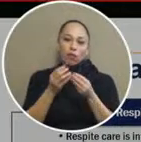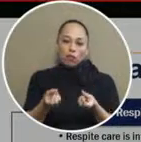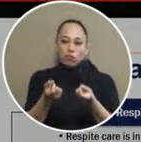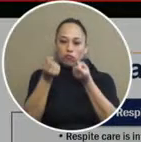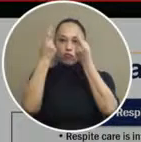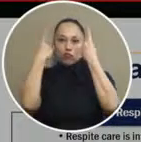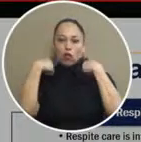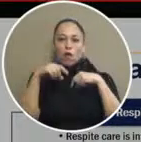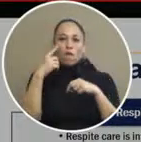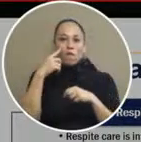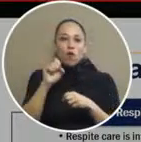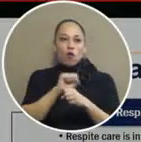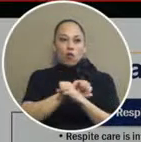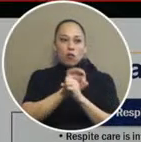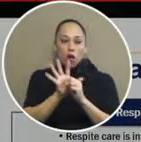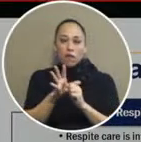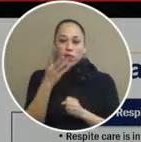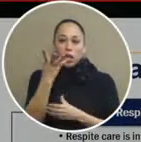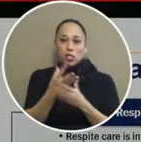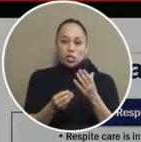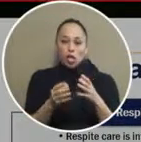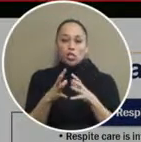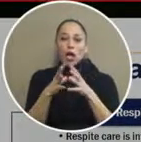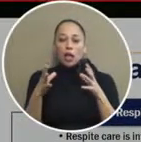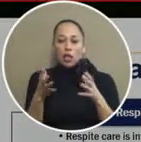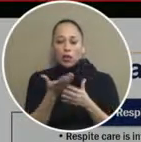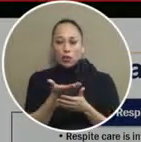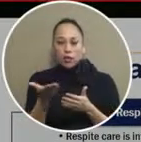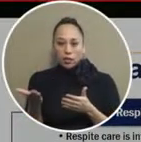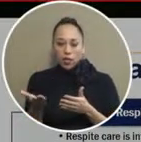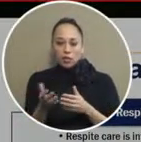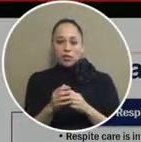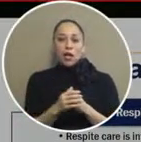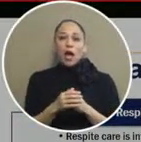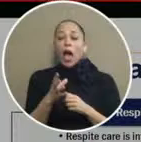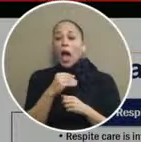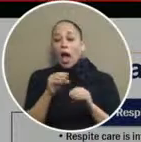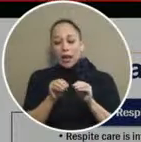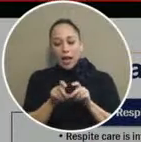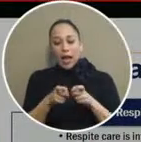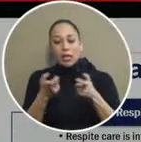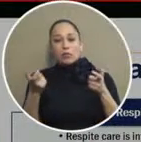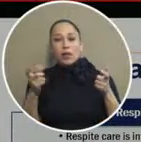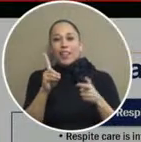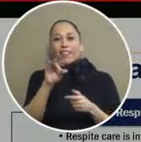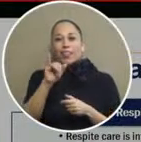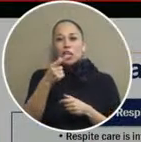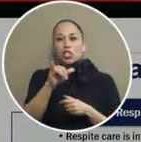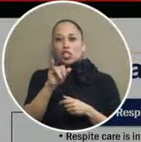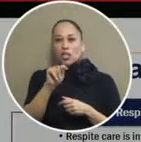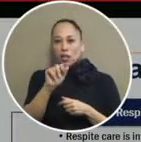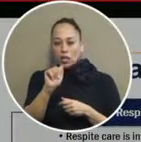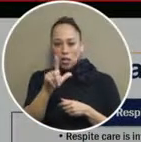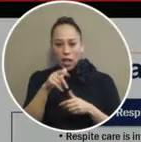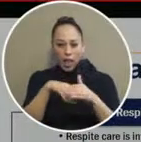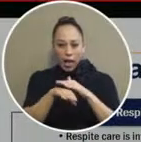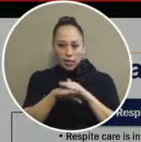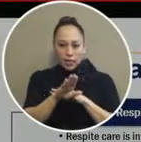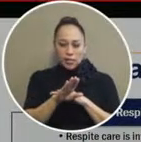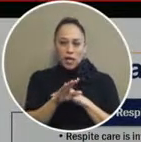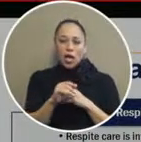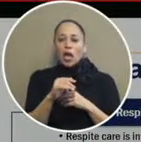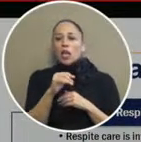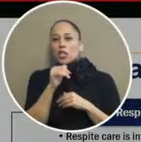COVID crisis with folks that have lost their livelihood. And then the expanded digital access supports not